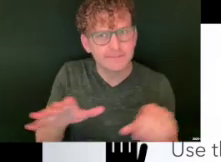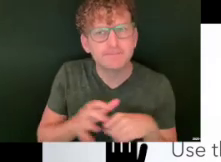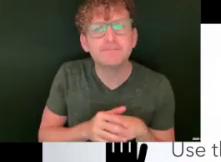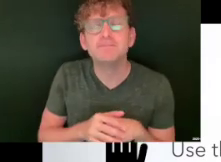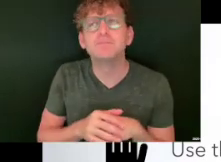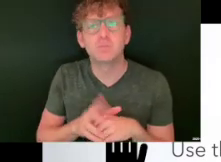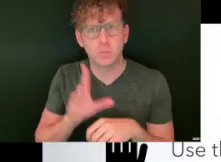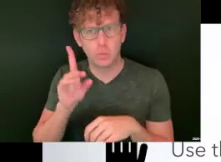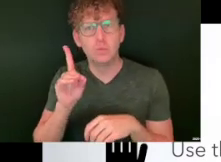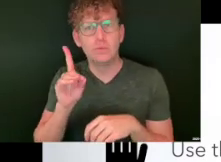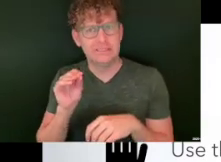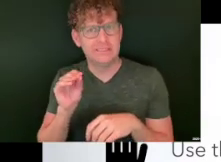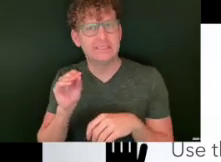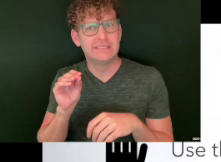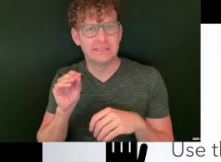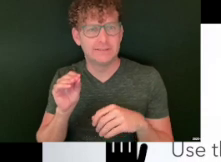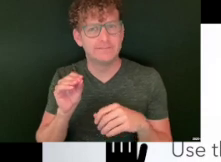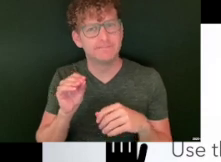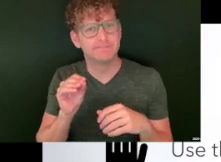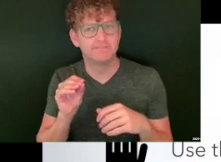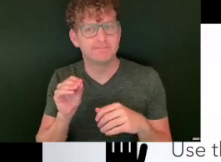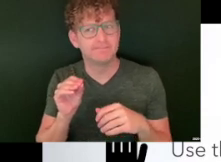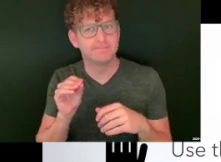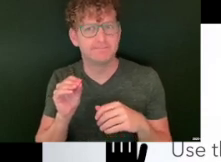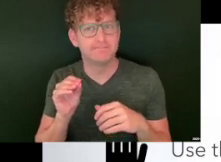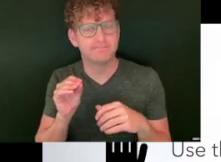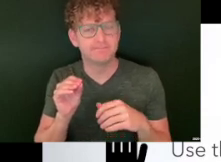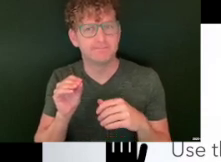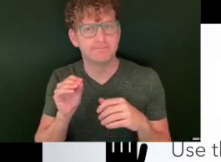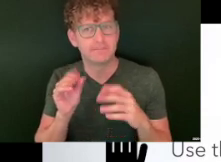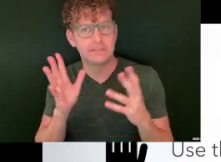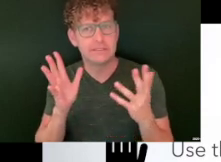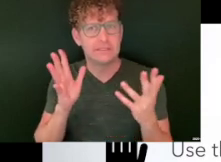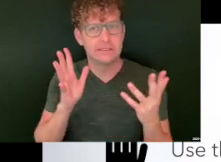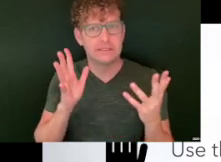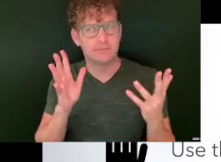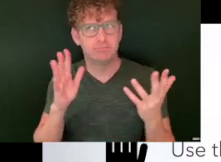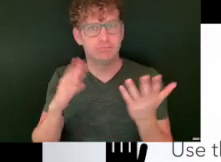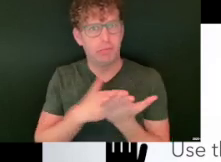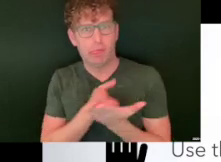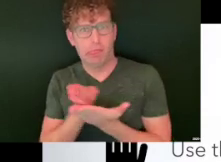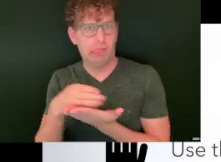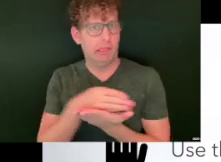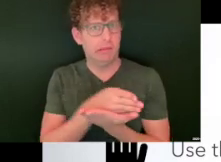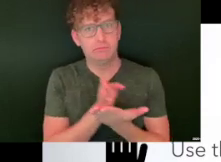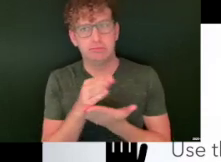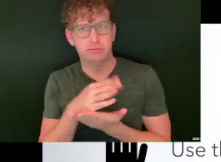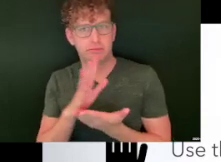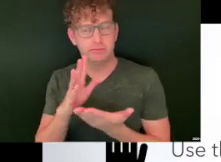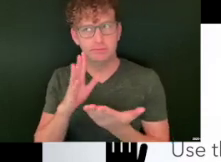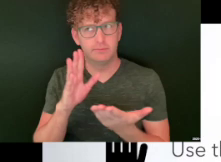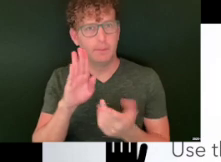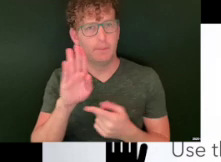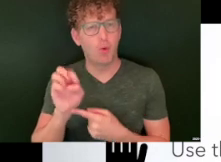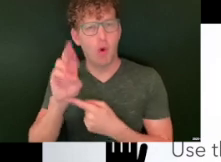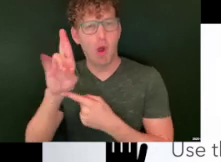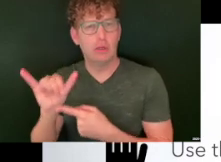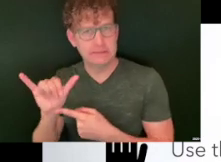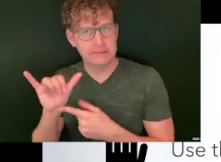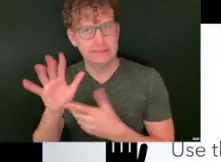there won't be any uncertainty. First serve, everyone saw a waiting time, and that created a lot